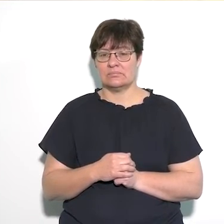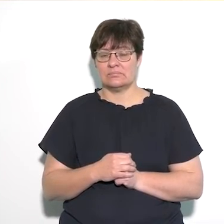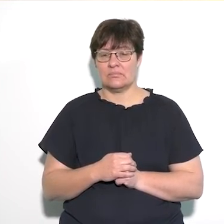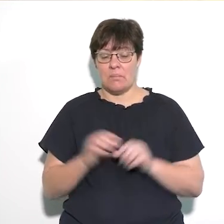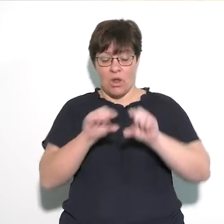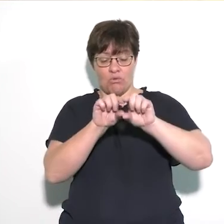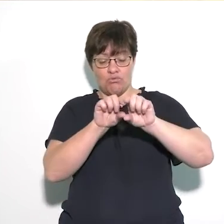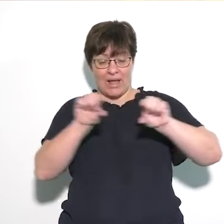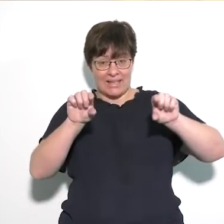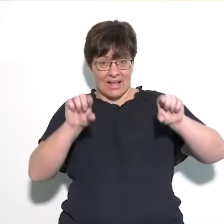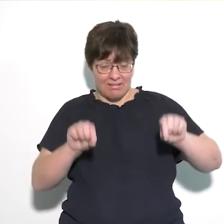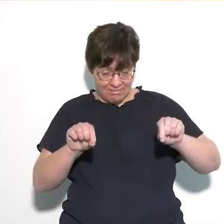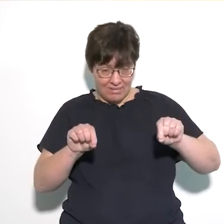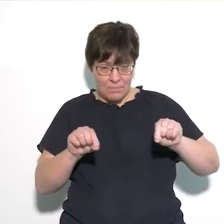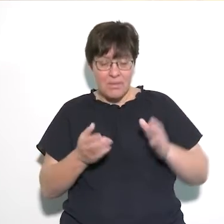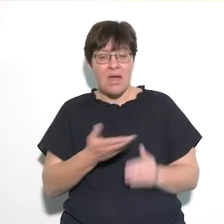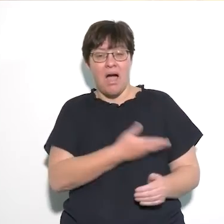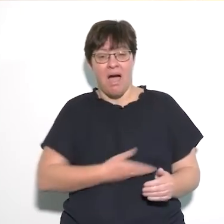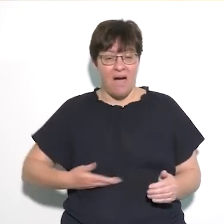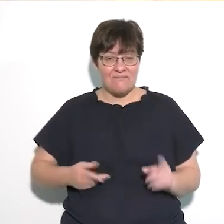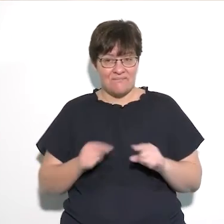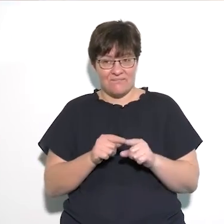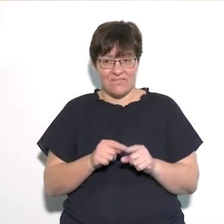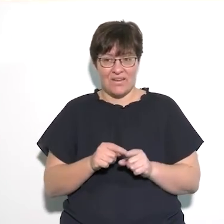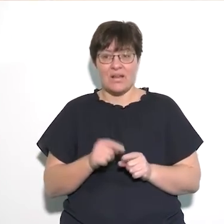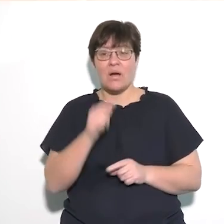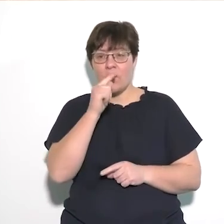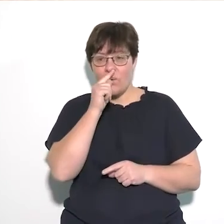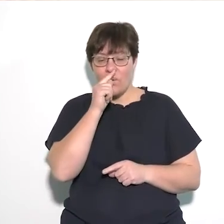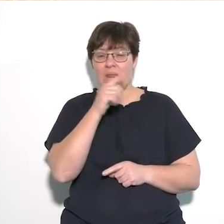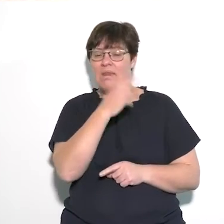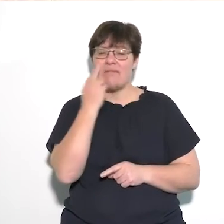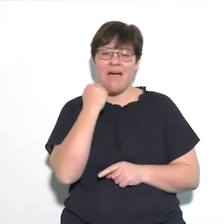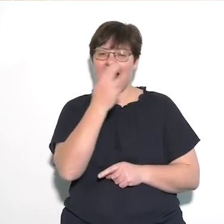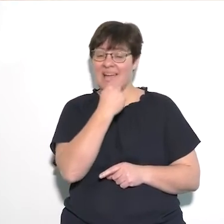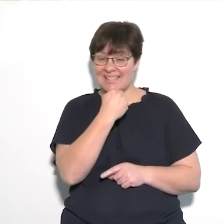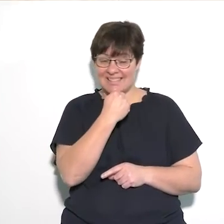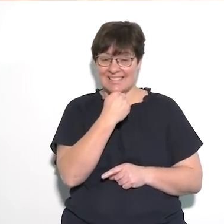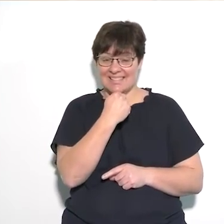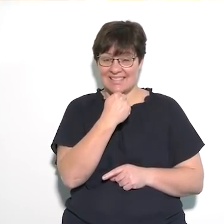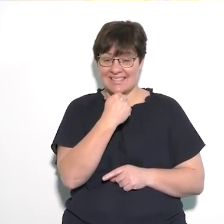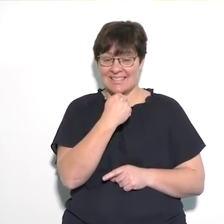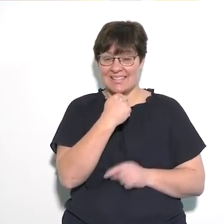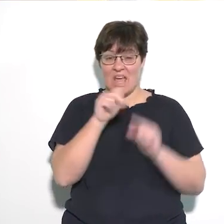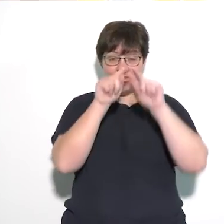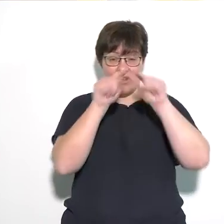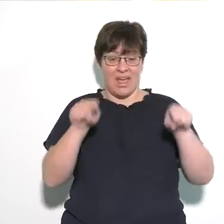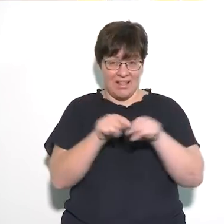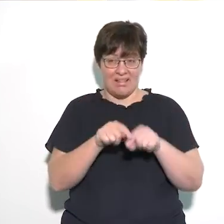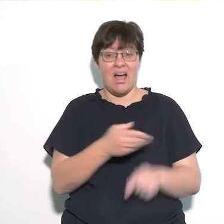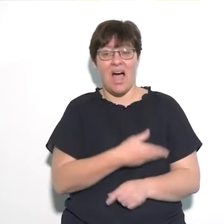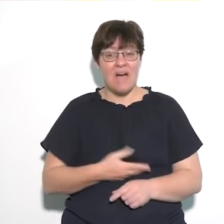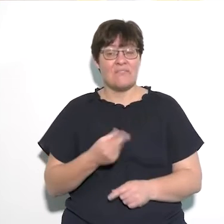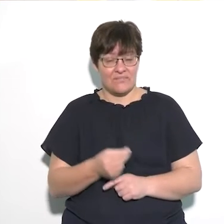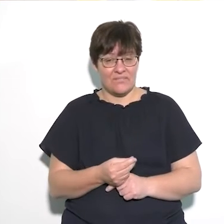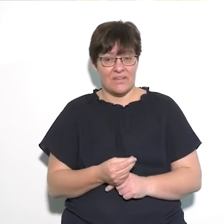And fold it in half. Your beak is a lovely triangle. So we're going to keep it in